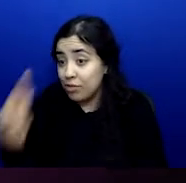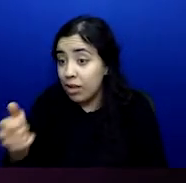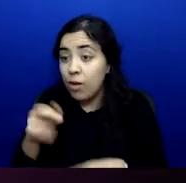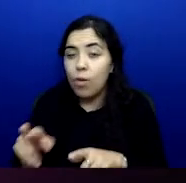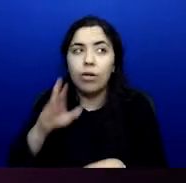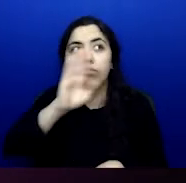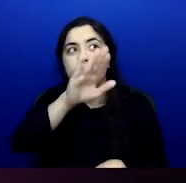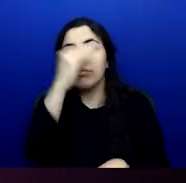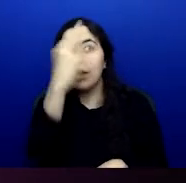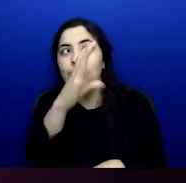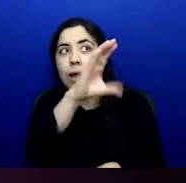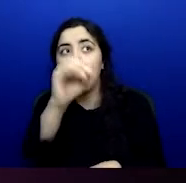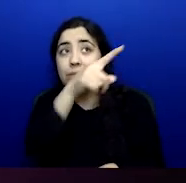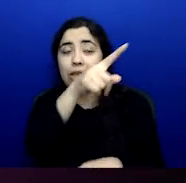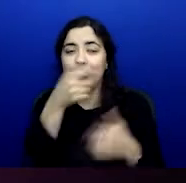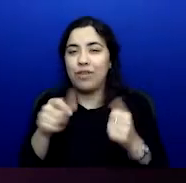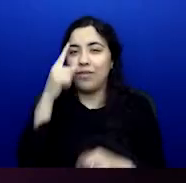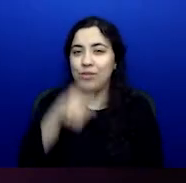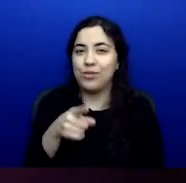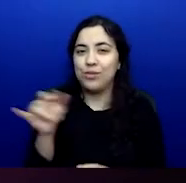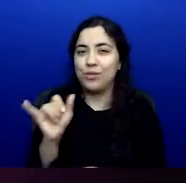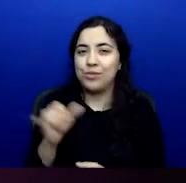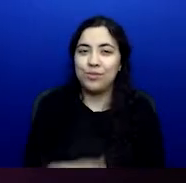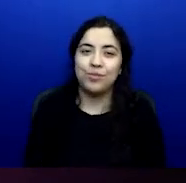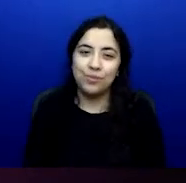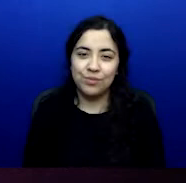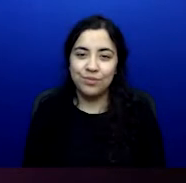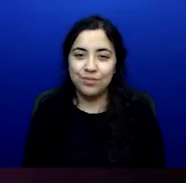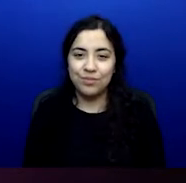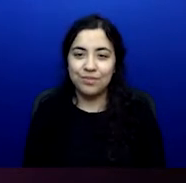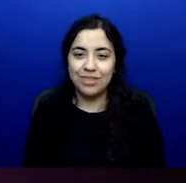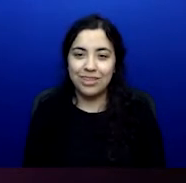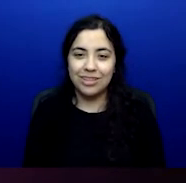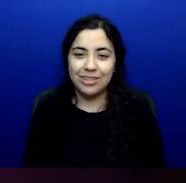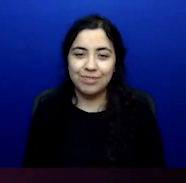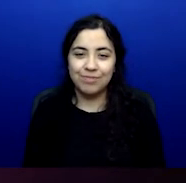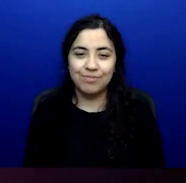tell your company and get them to try it out as well.